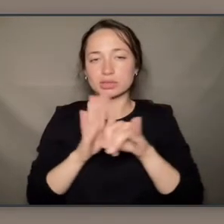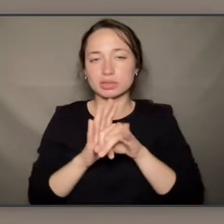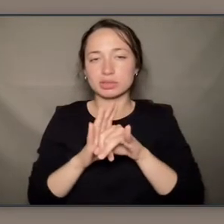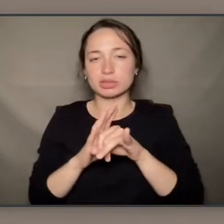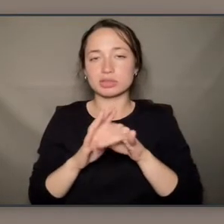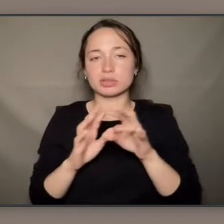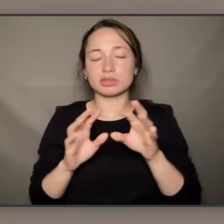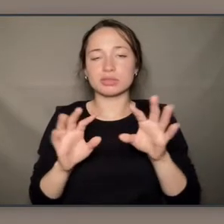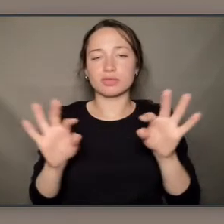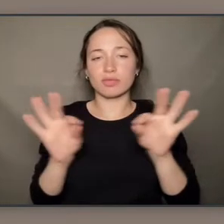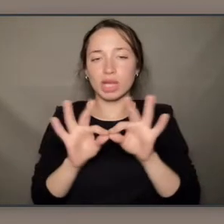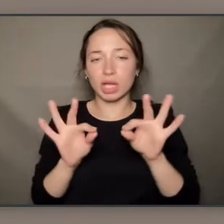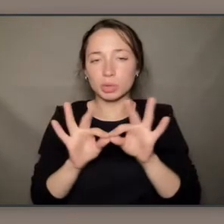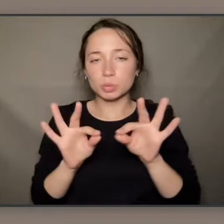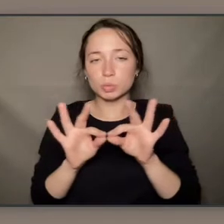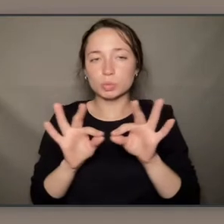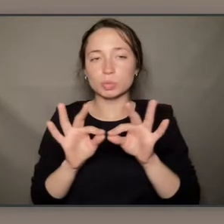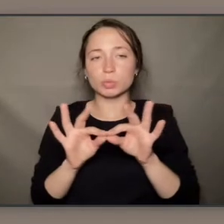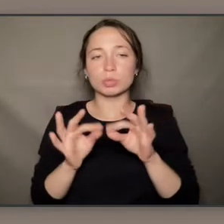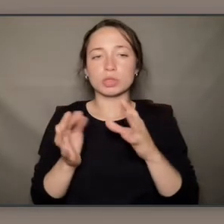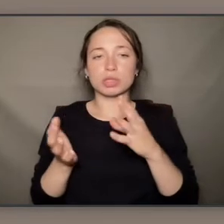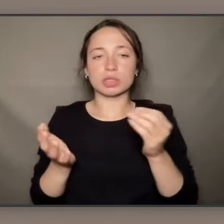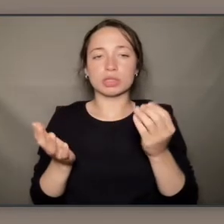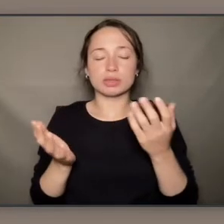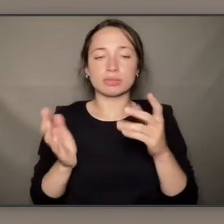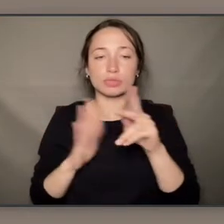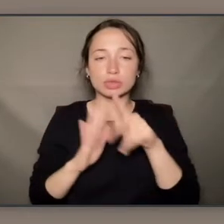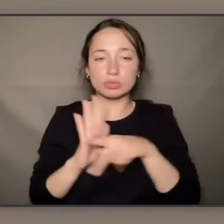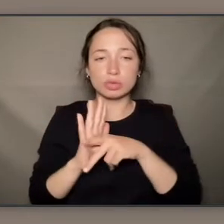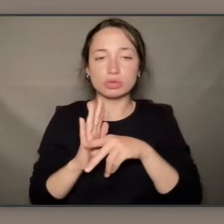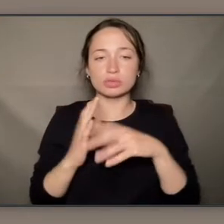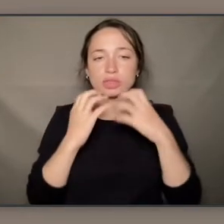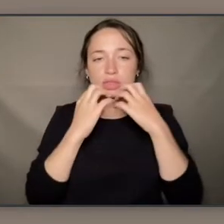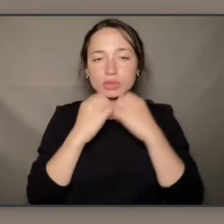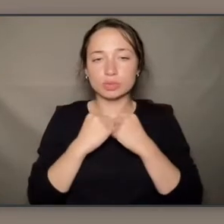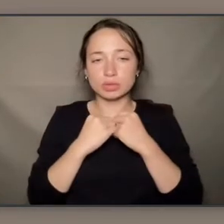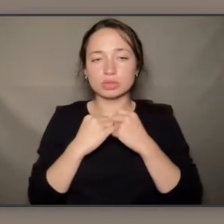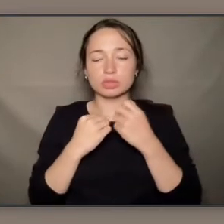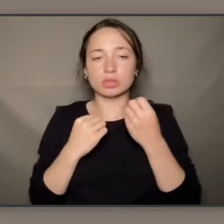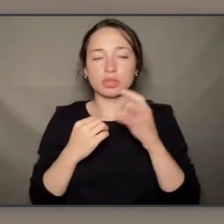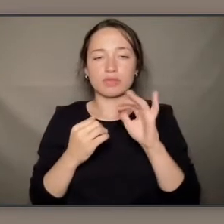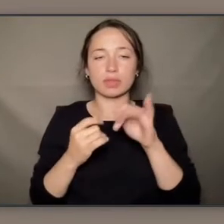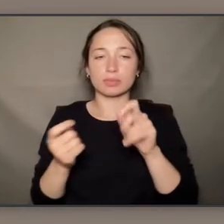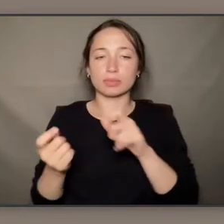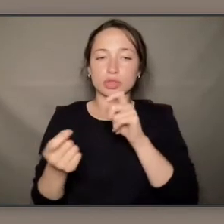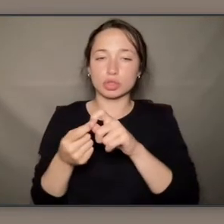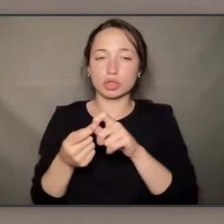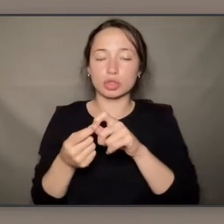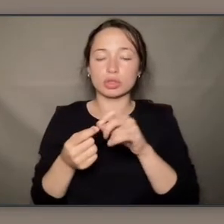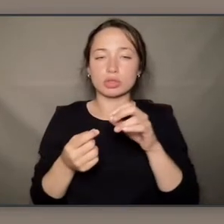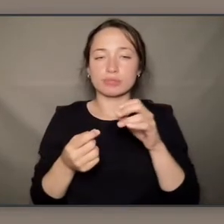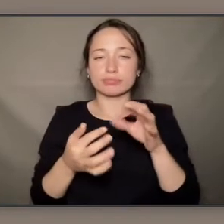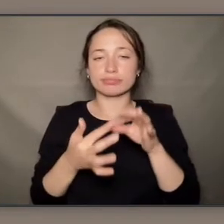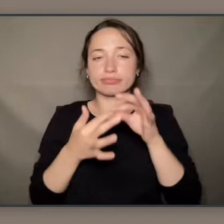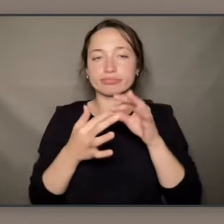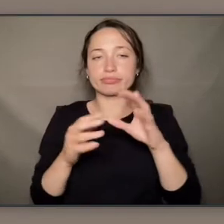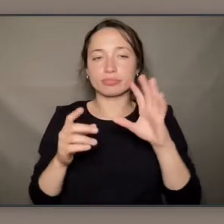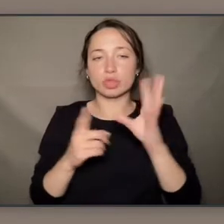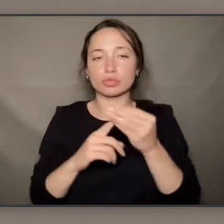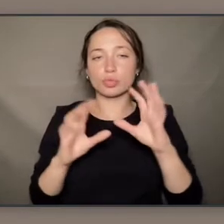the identity, the value, and the principles and sacredness of that particular cultural